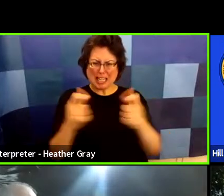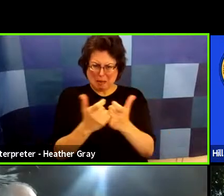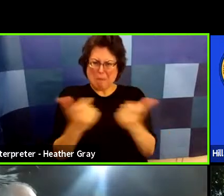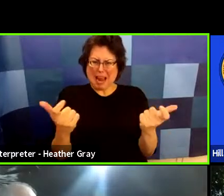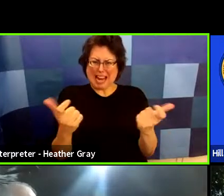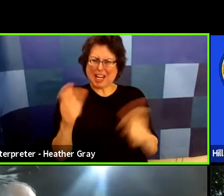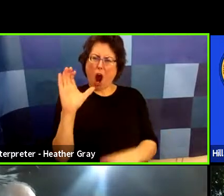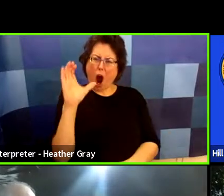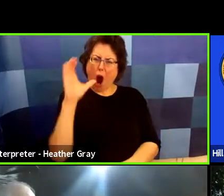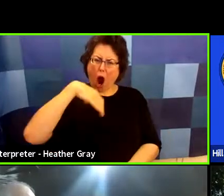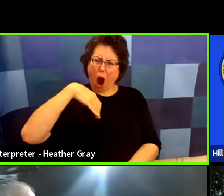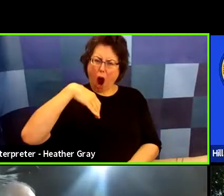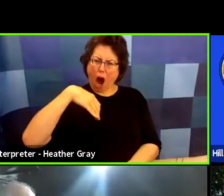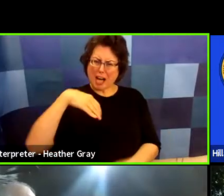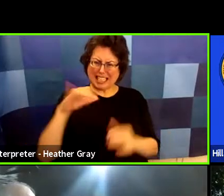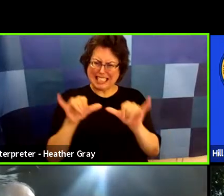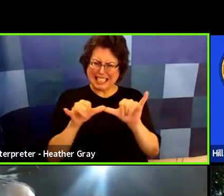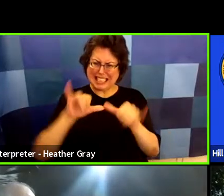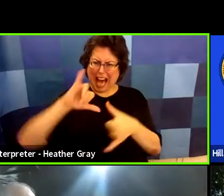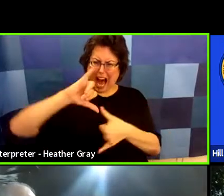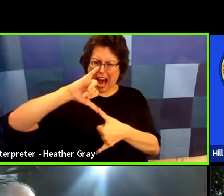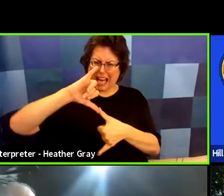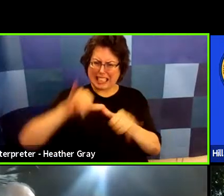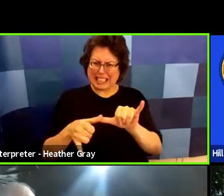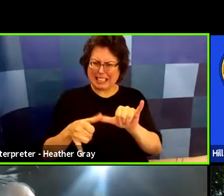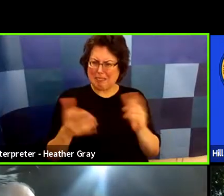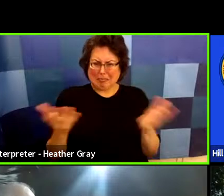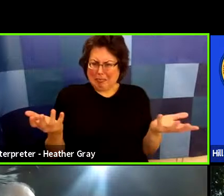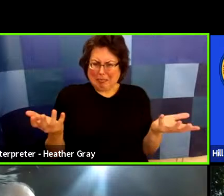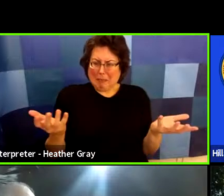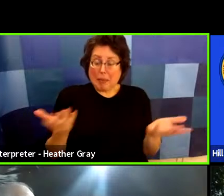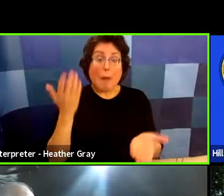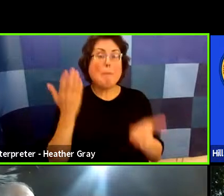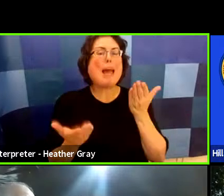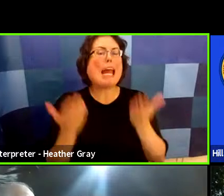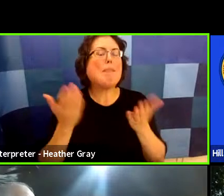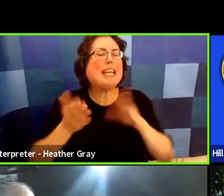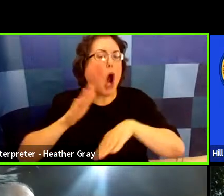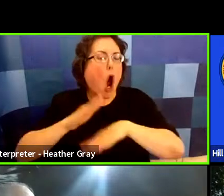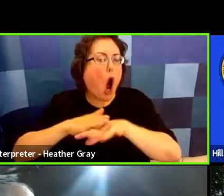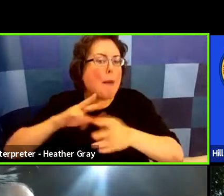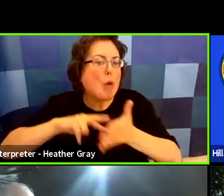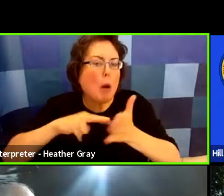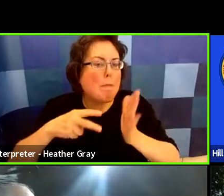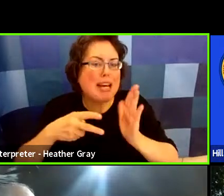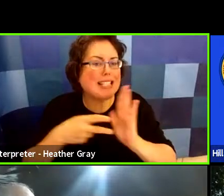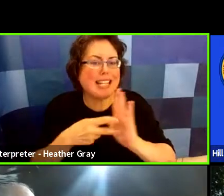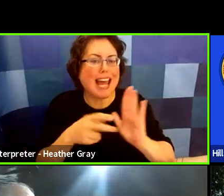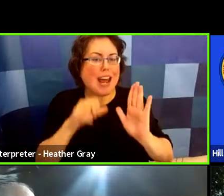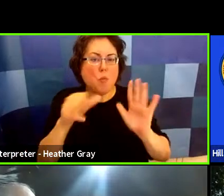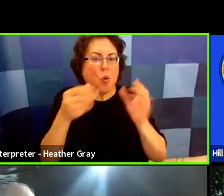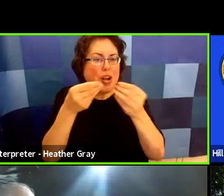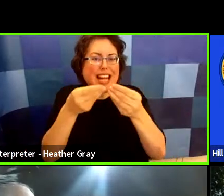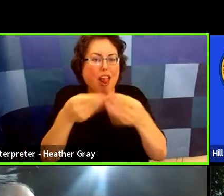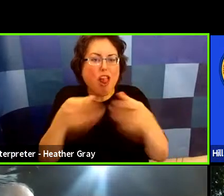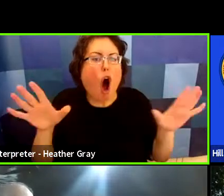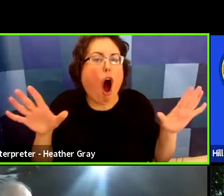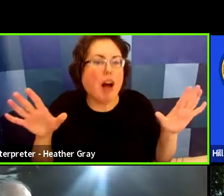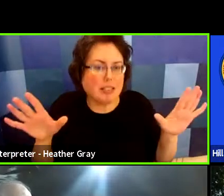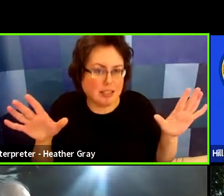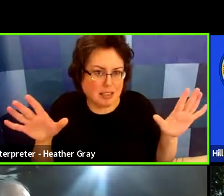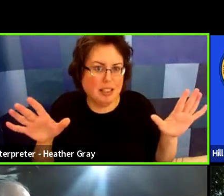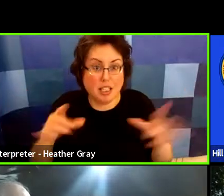of thing, but I wondered if they did that on purpose so that it would sort of stick out or